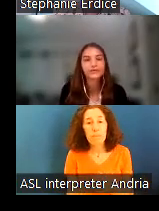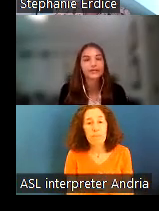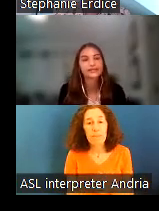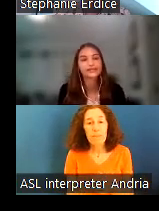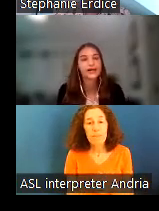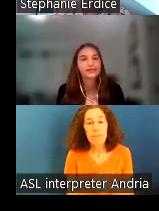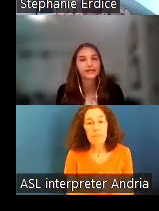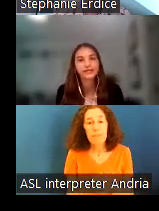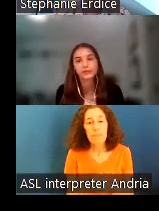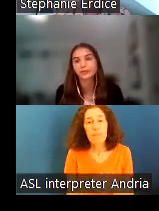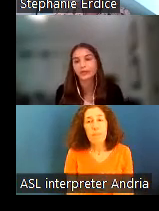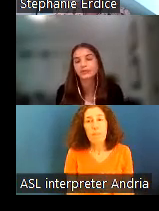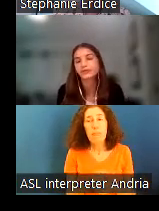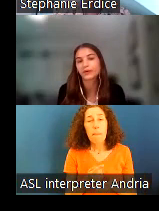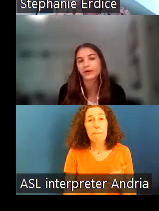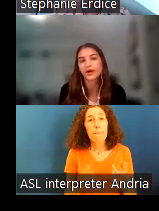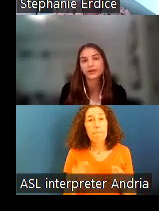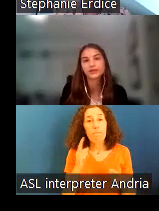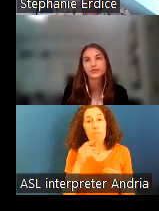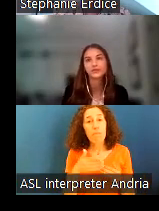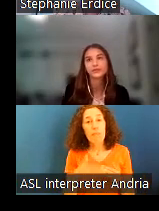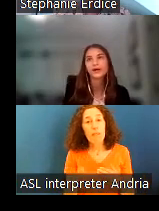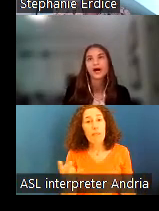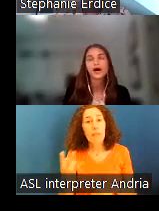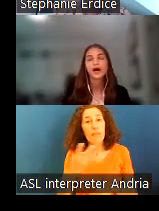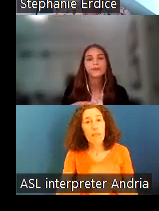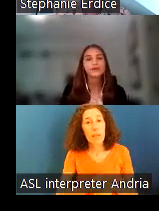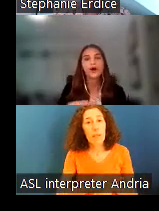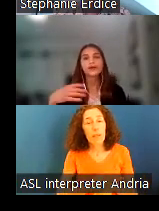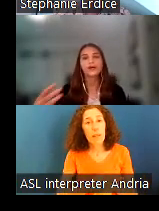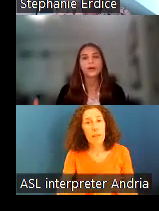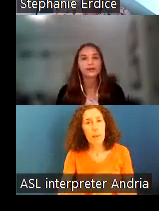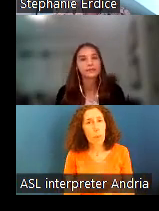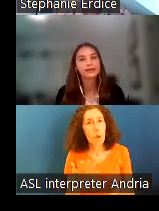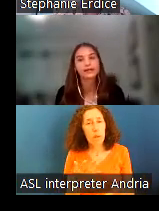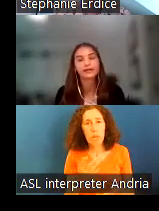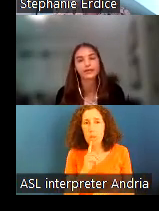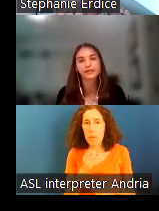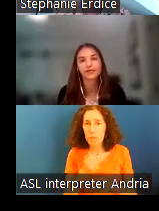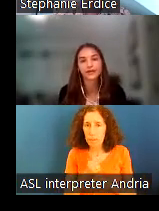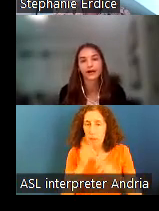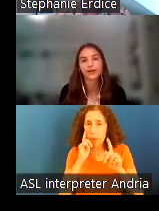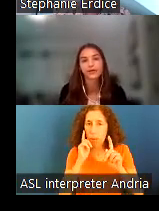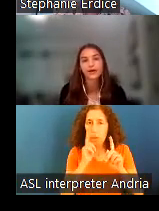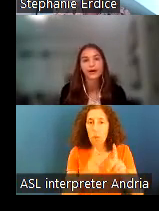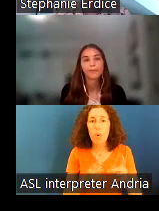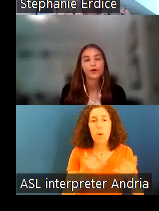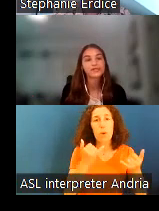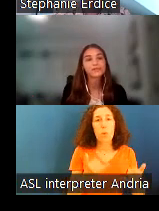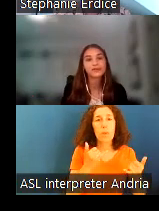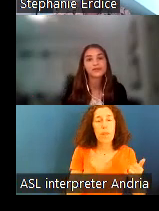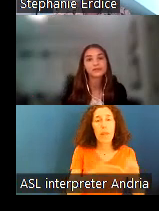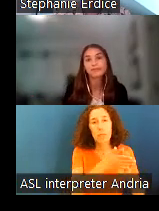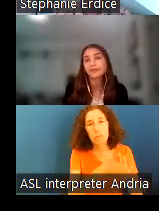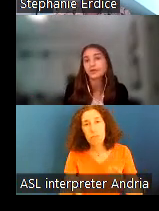can do in the next 7 days to improve, or what can you do, ongoing to maintain your self-care.